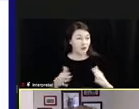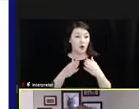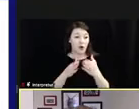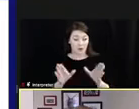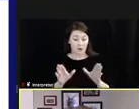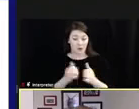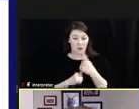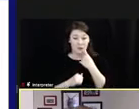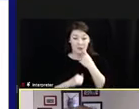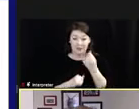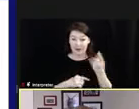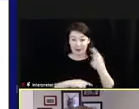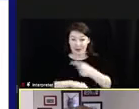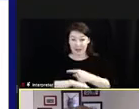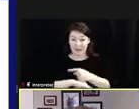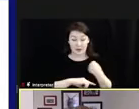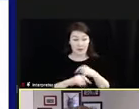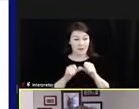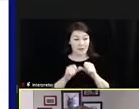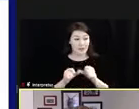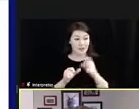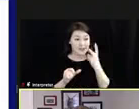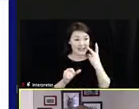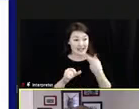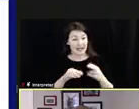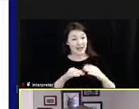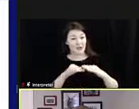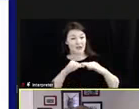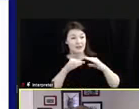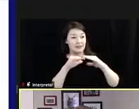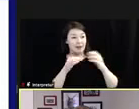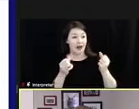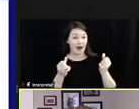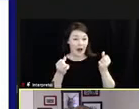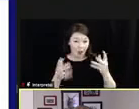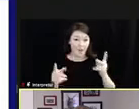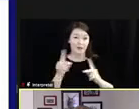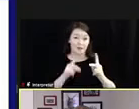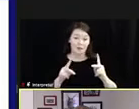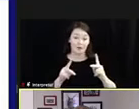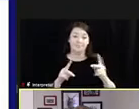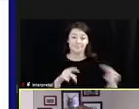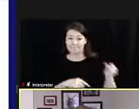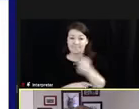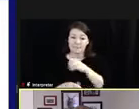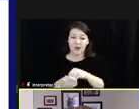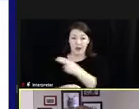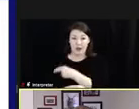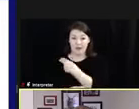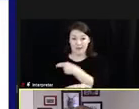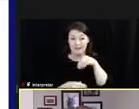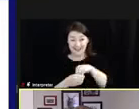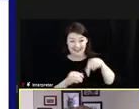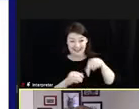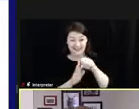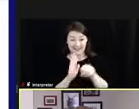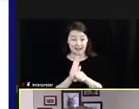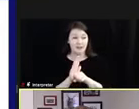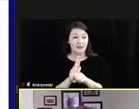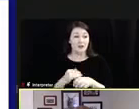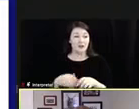of days, we have continued, unfortunately, to see an increase in our overall number of hospitalizations here in the state. So as of November 2nd, today, we